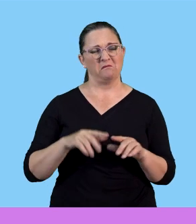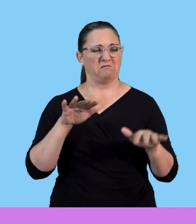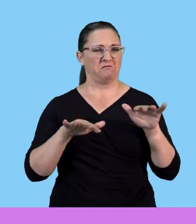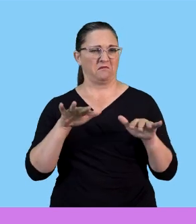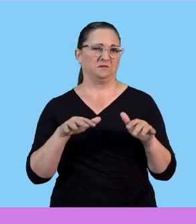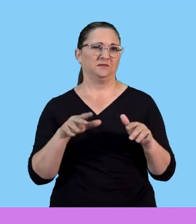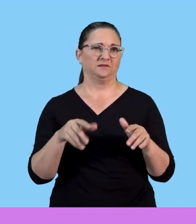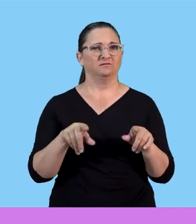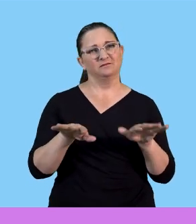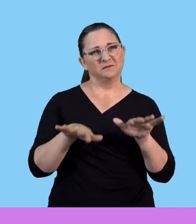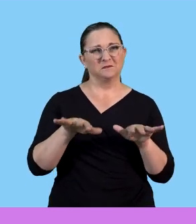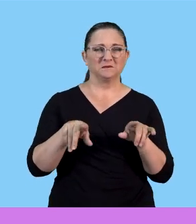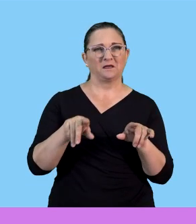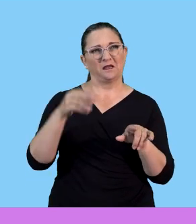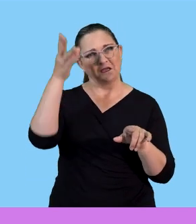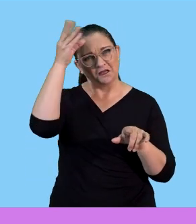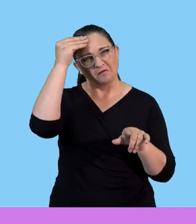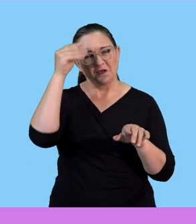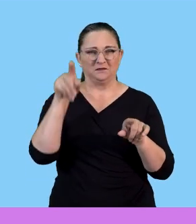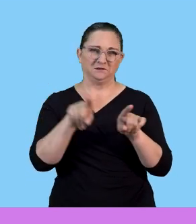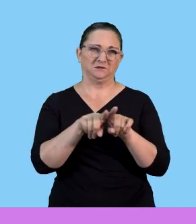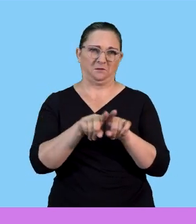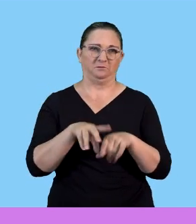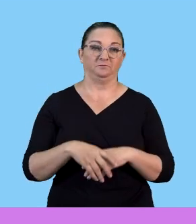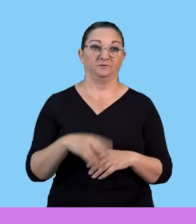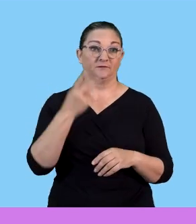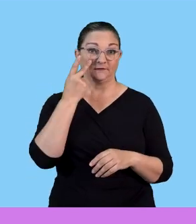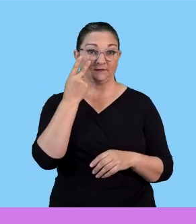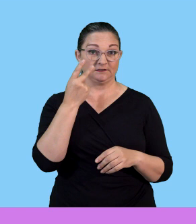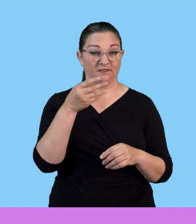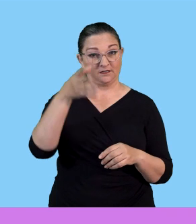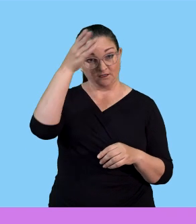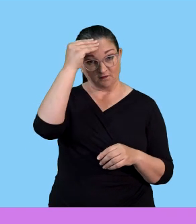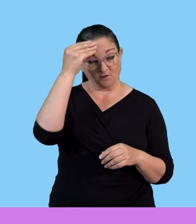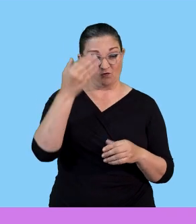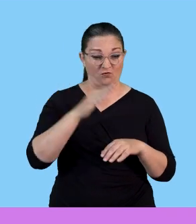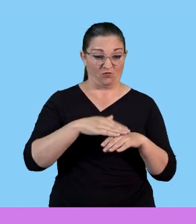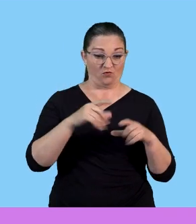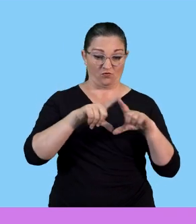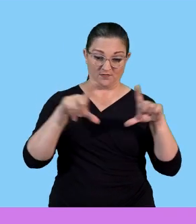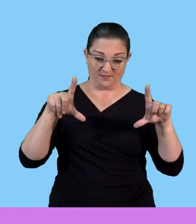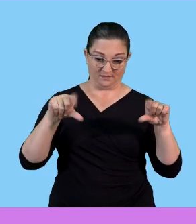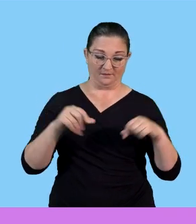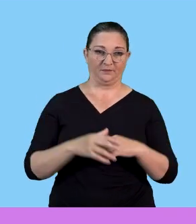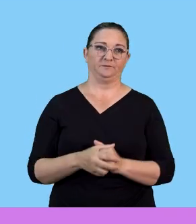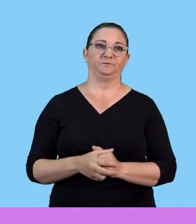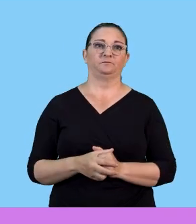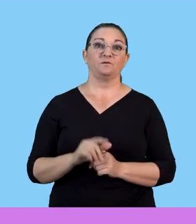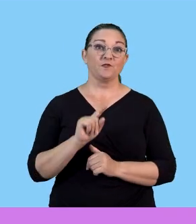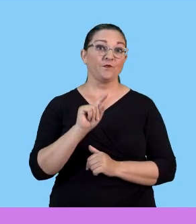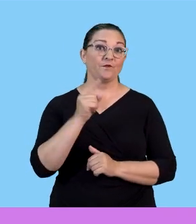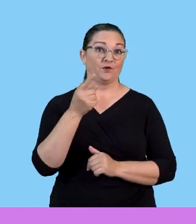all must have the same information. Now let's look at the information on a salary advice